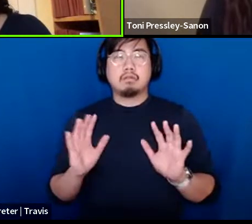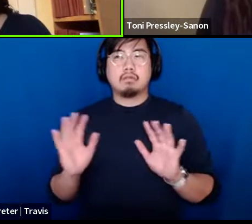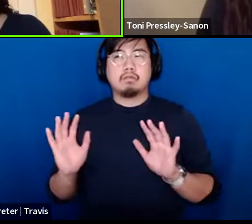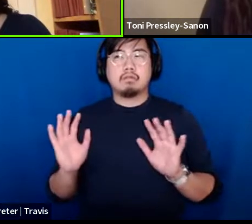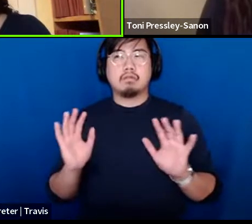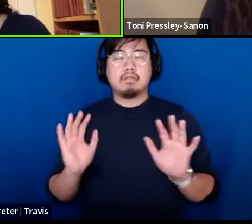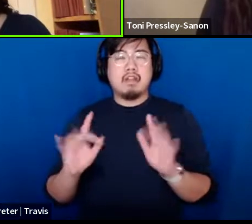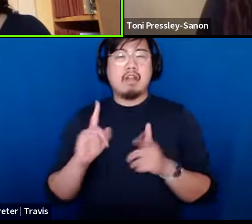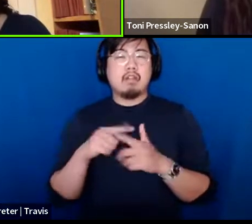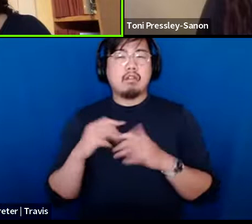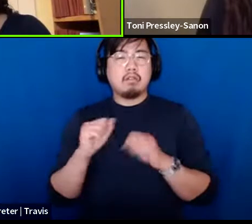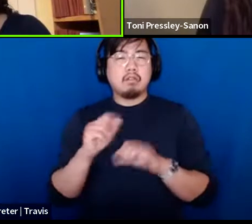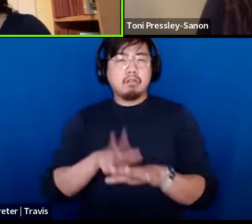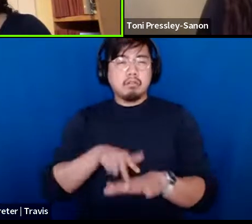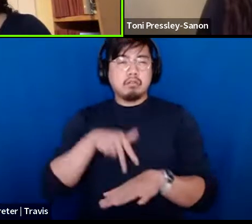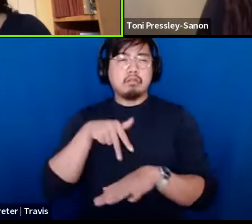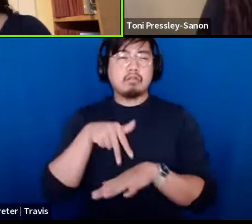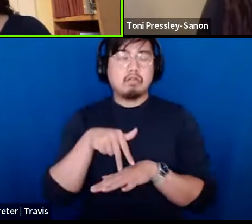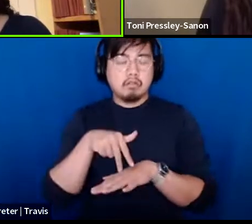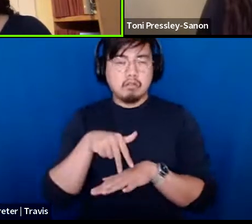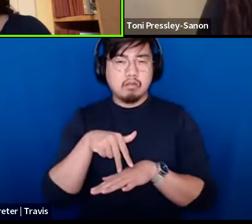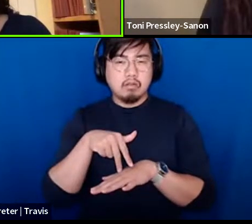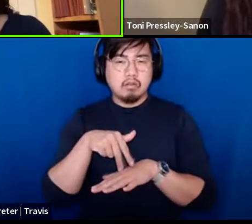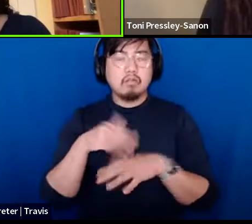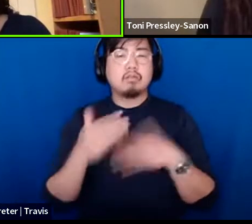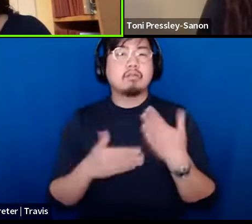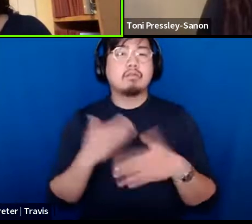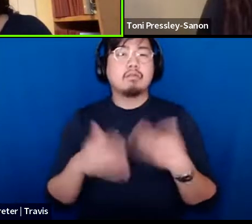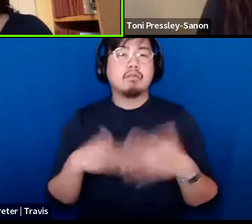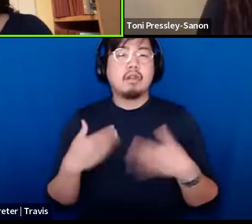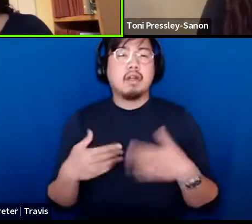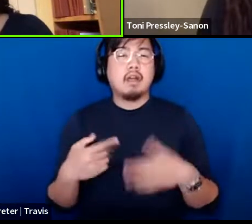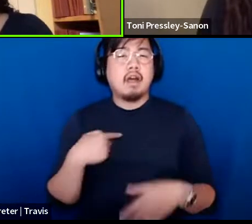people, especially who feel very deeply psychologically,